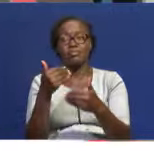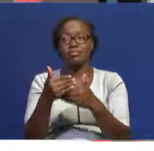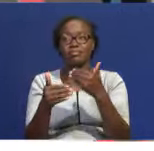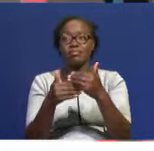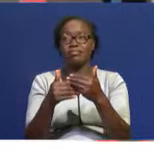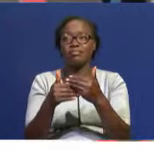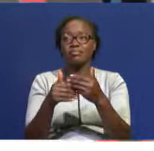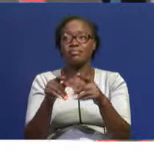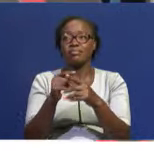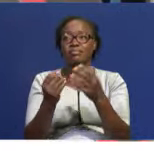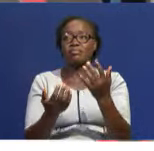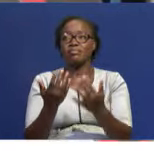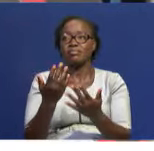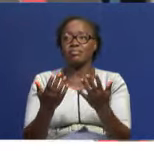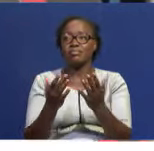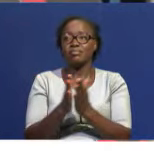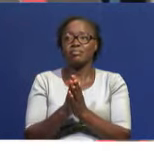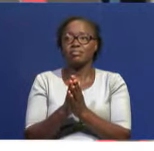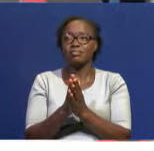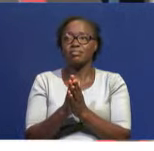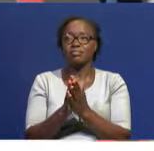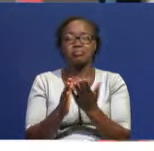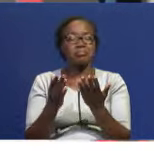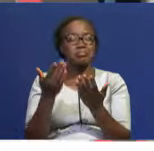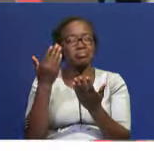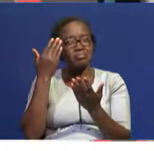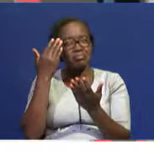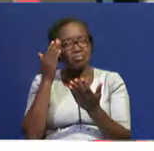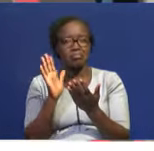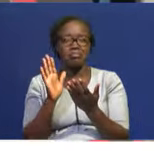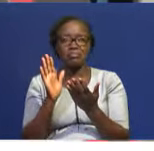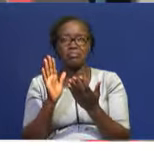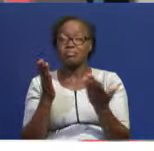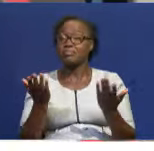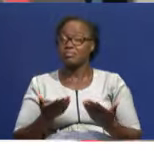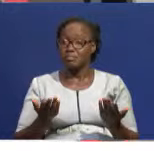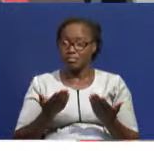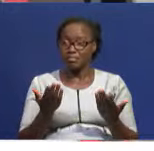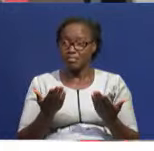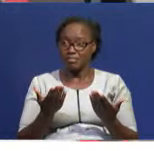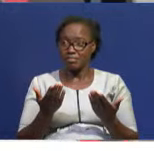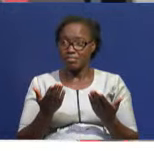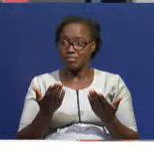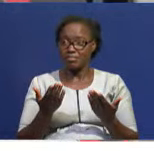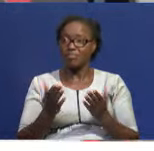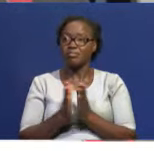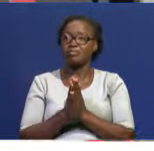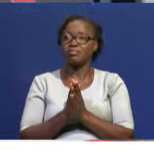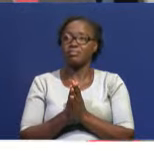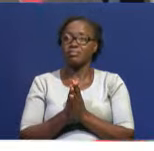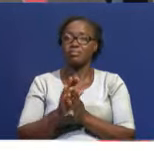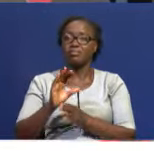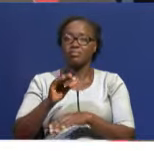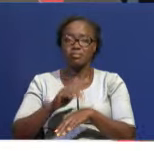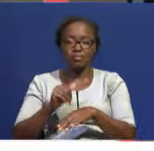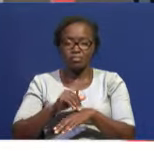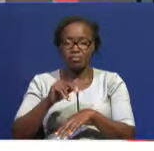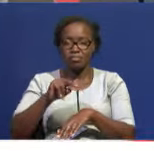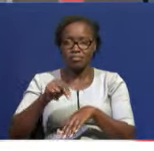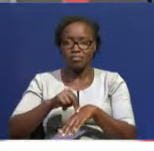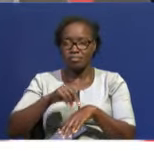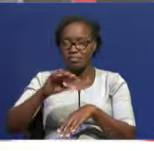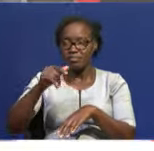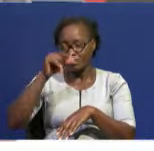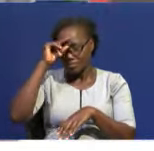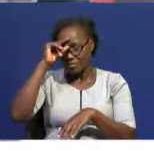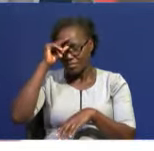are still on fire are unaccounted for. And a clarion call to national government and county government to work together to ensure that the traders